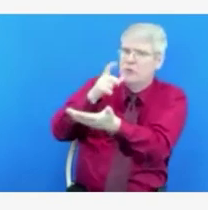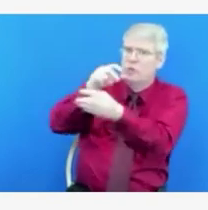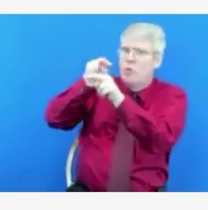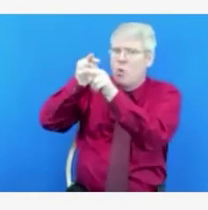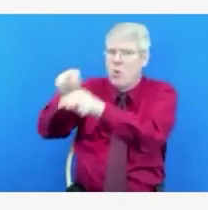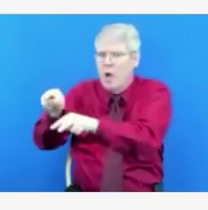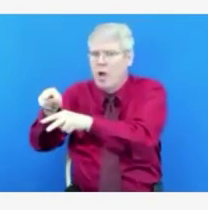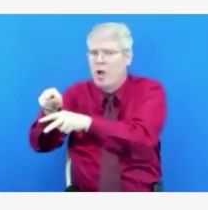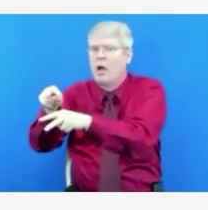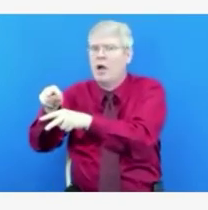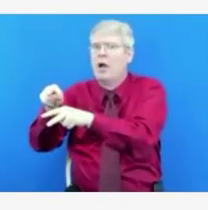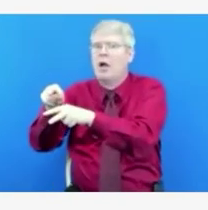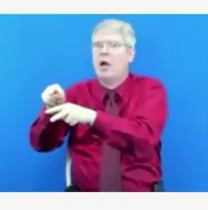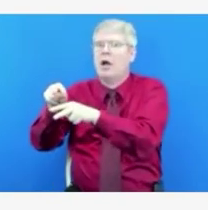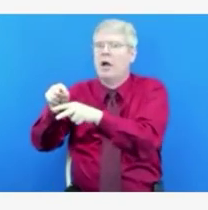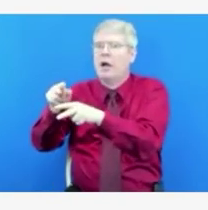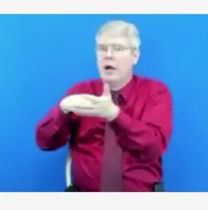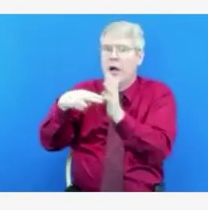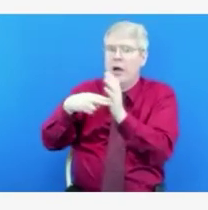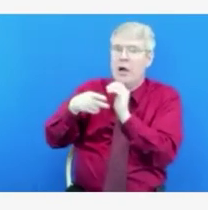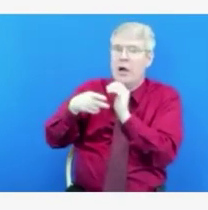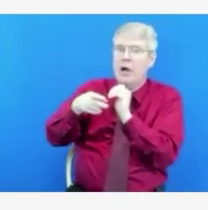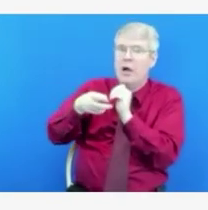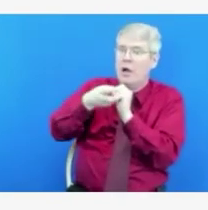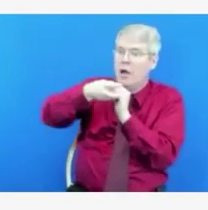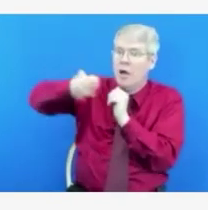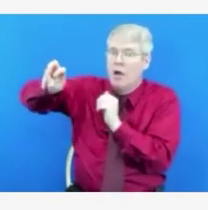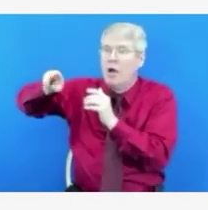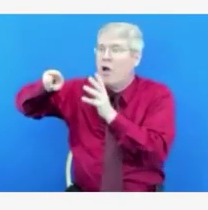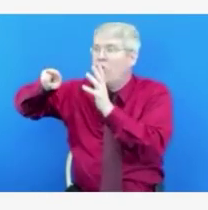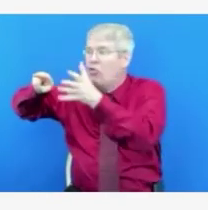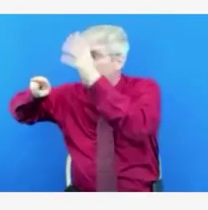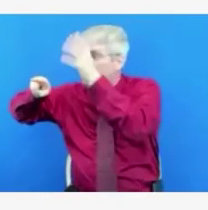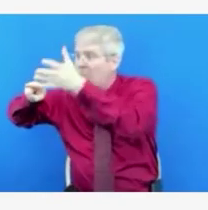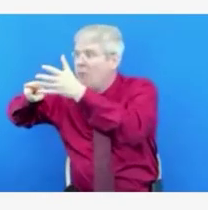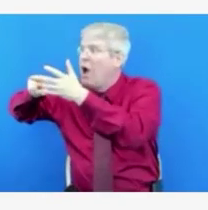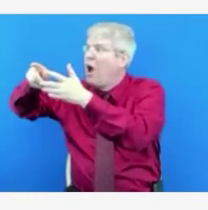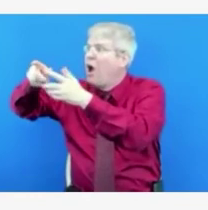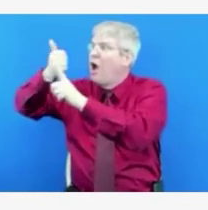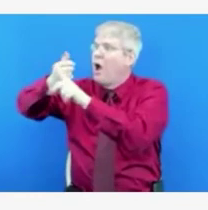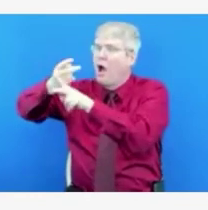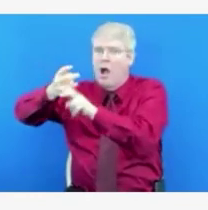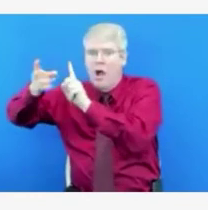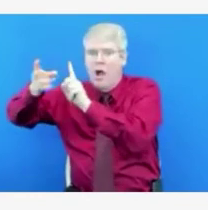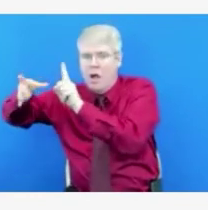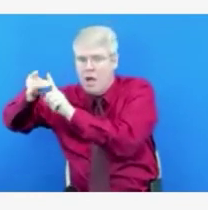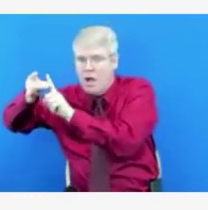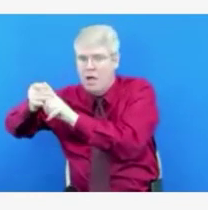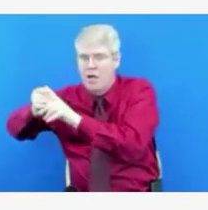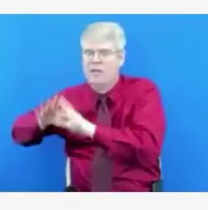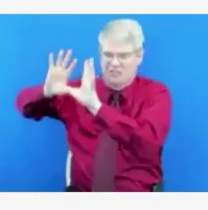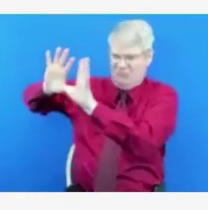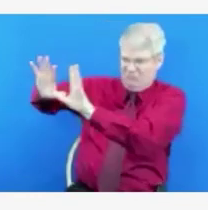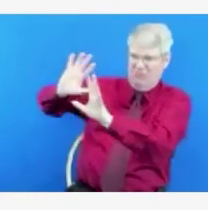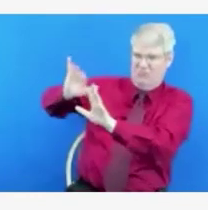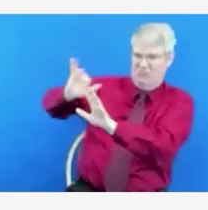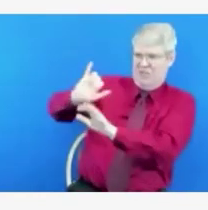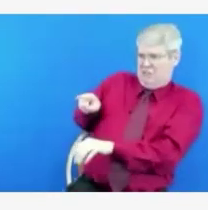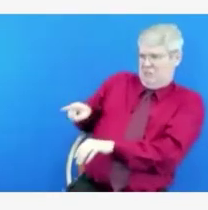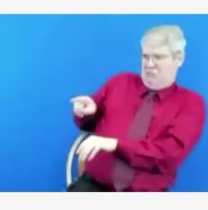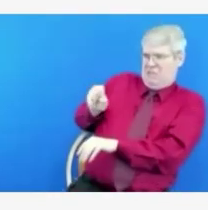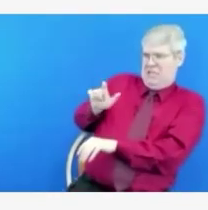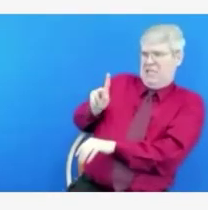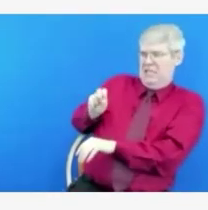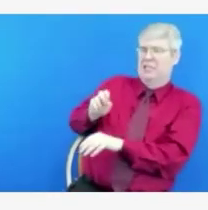and I don't think this should be any surprise, is we're seeing a younger population of people who are dying from COVID